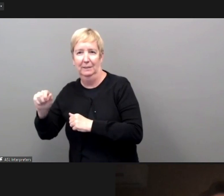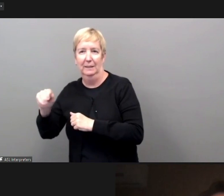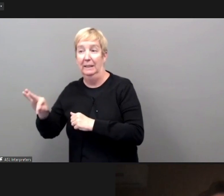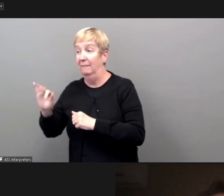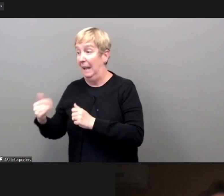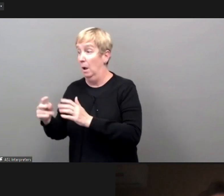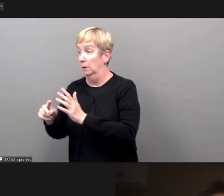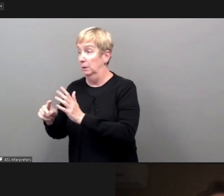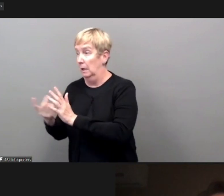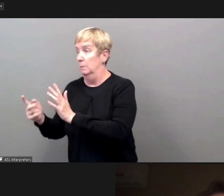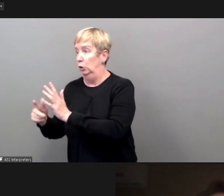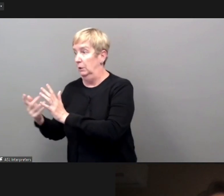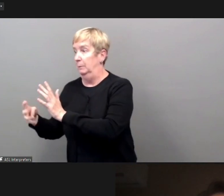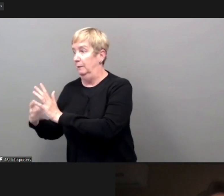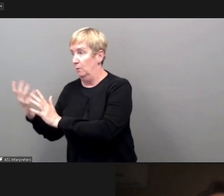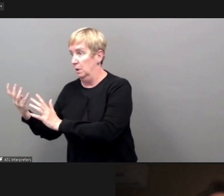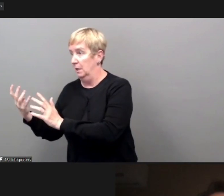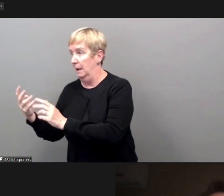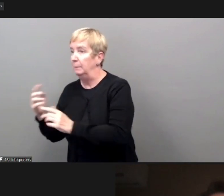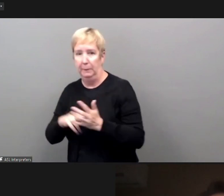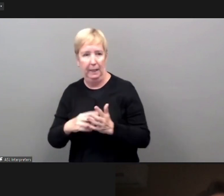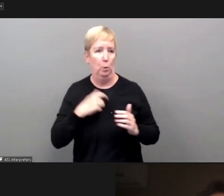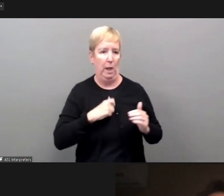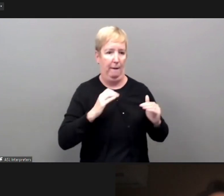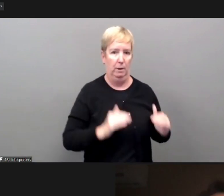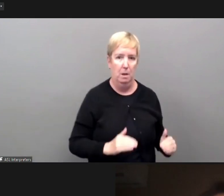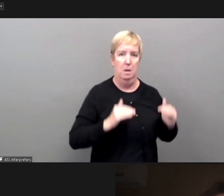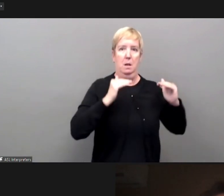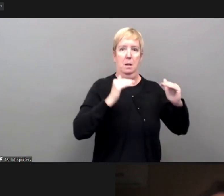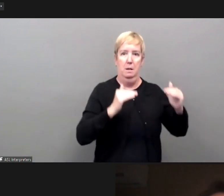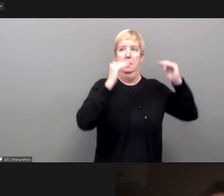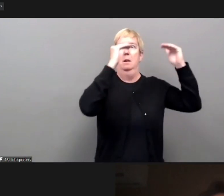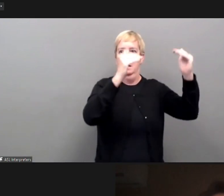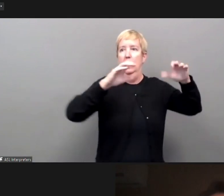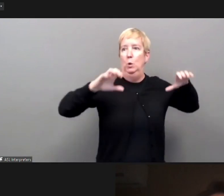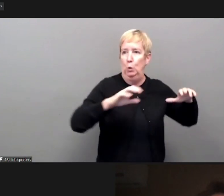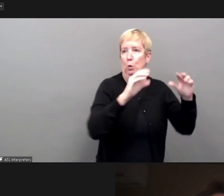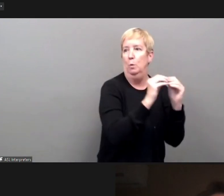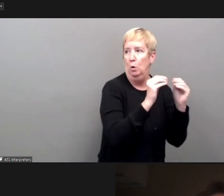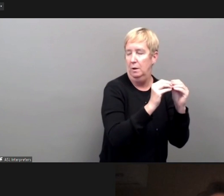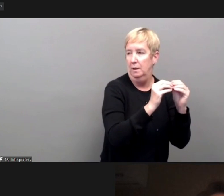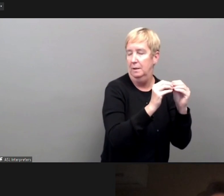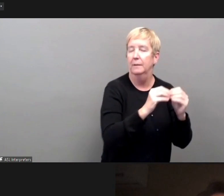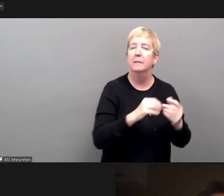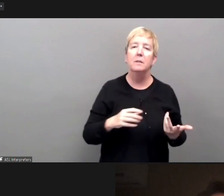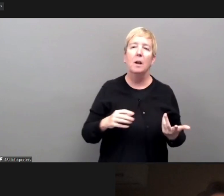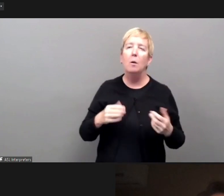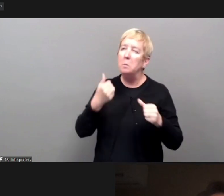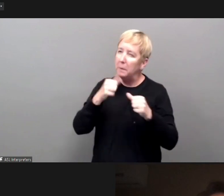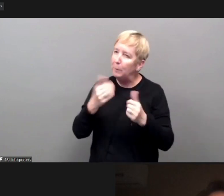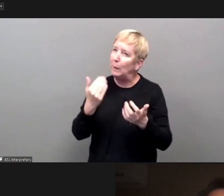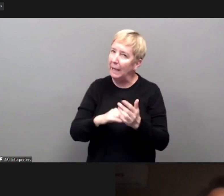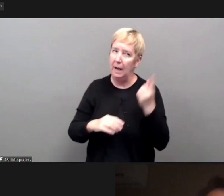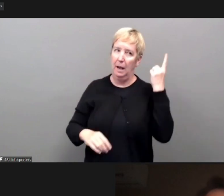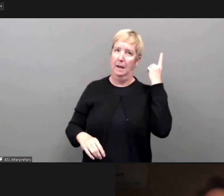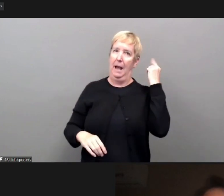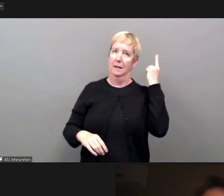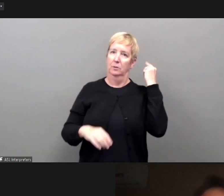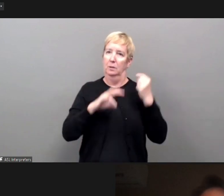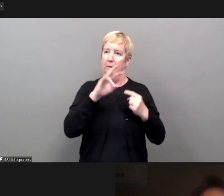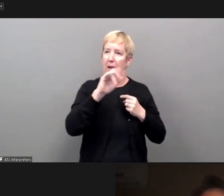these comparisons I keep making in my head to what we did, a year ago